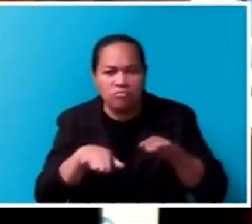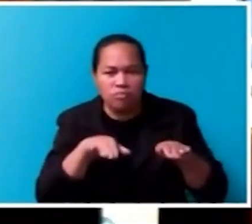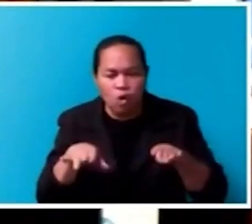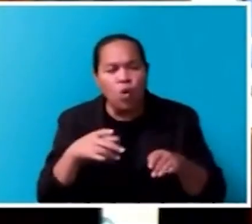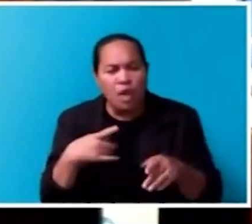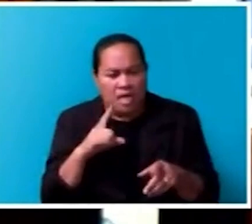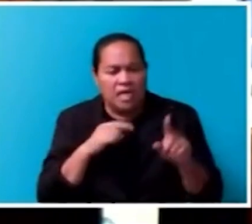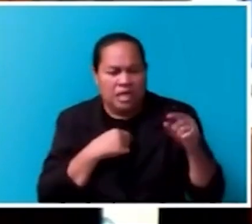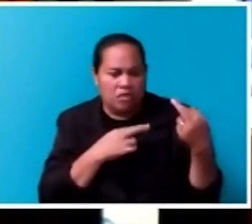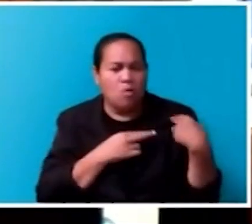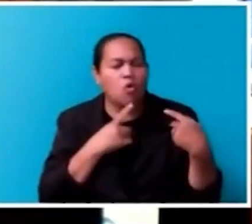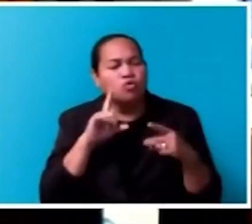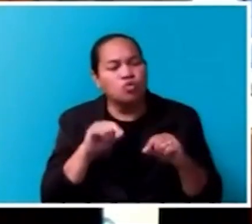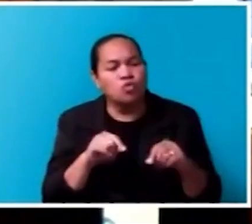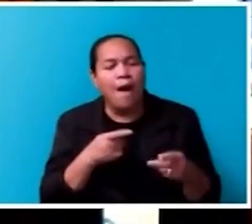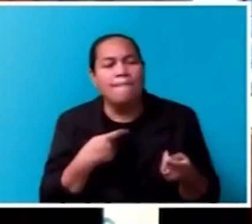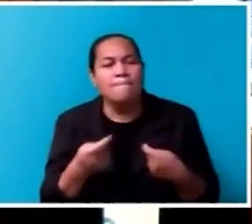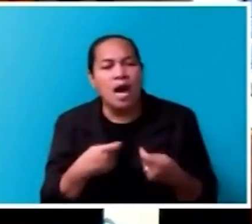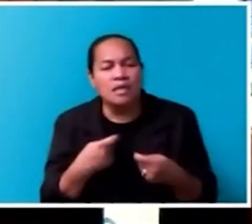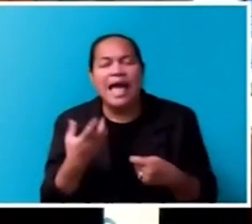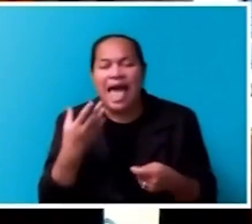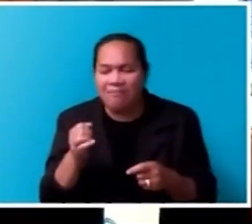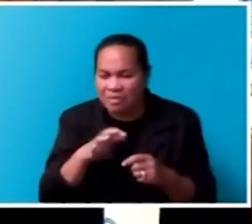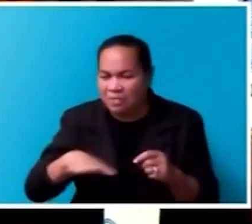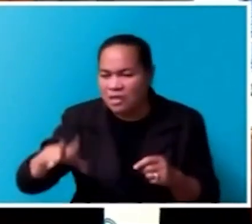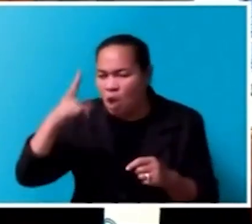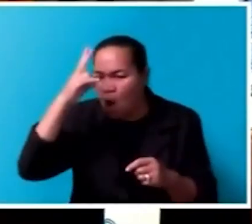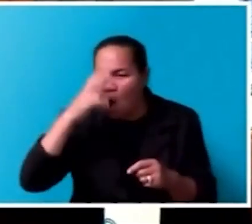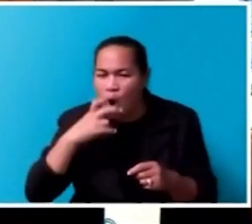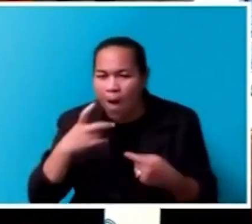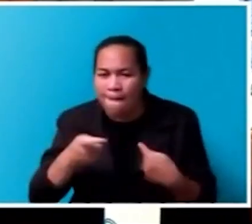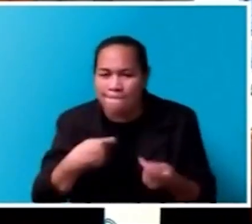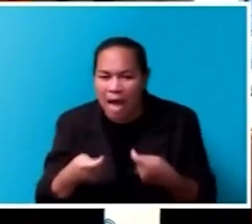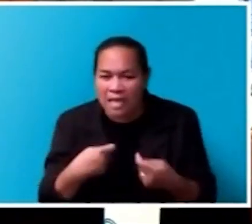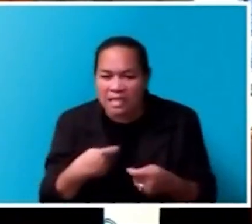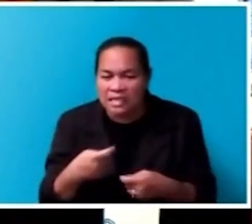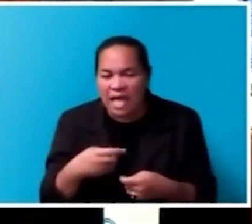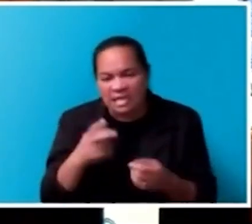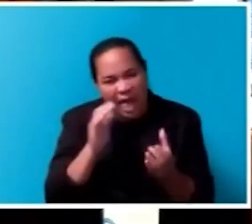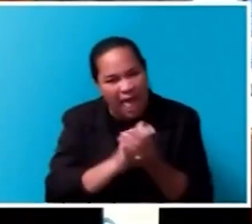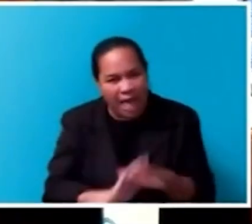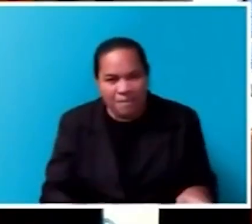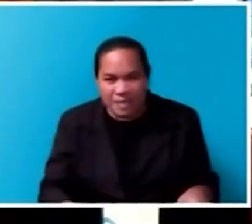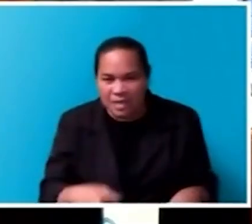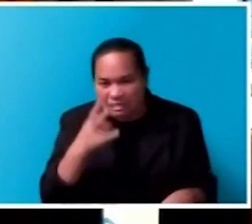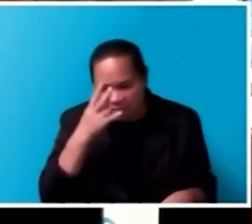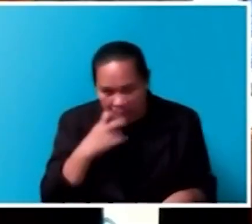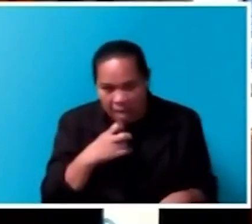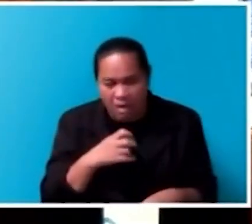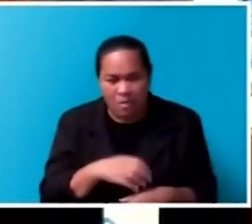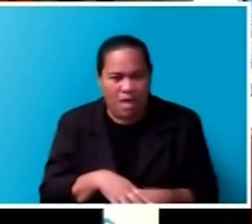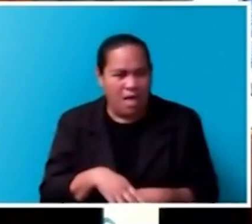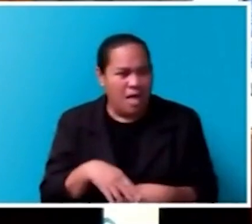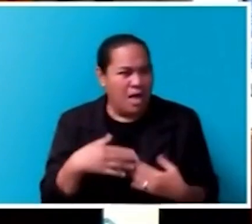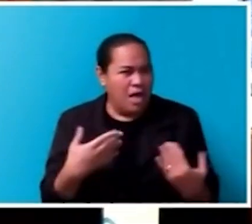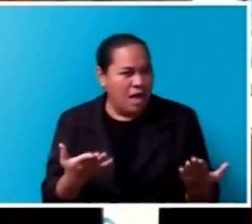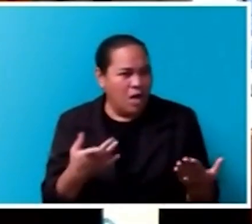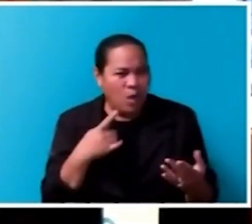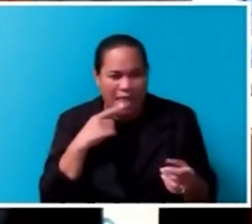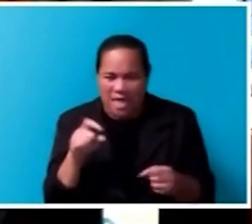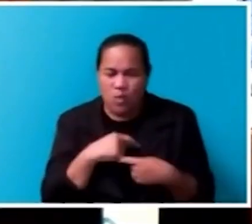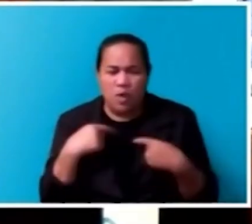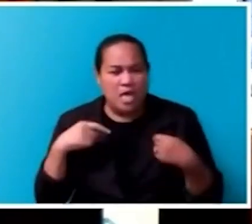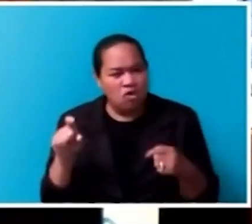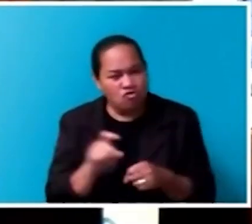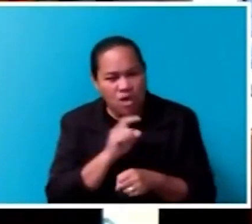market, the space at the old market remains empty, the Syria Park condition has deteriorated even